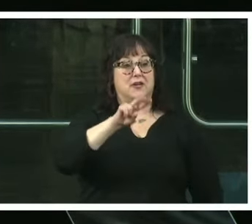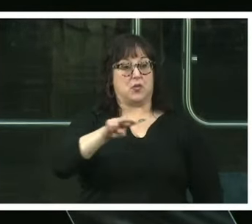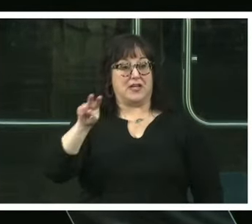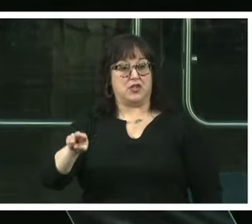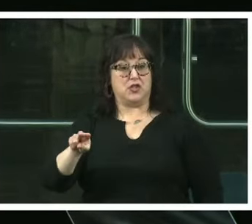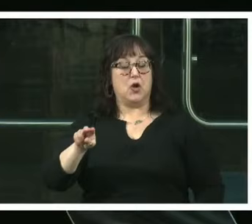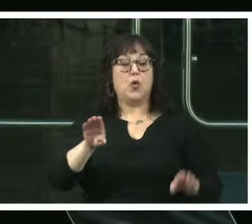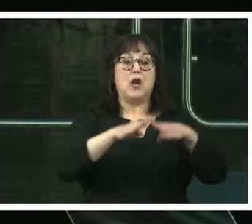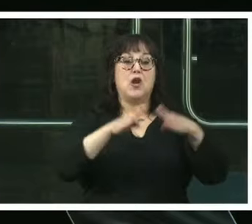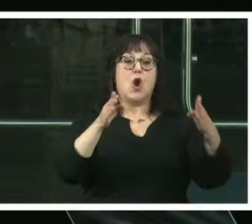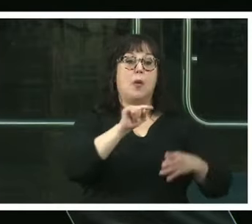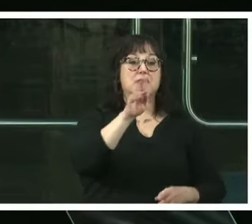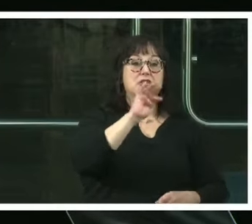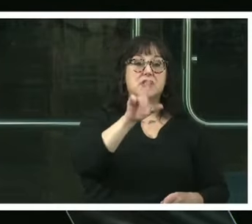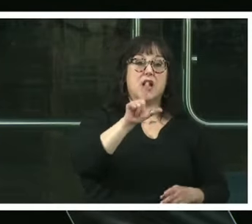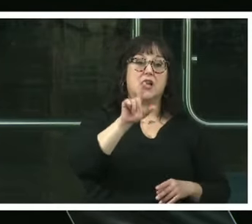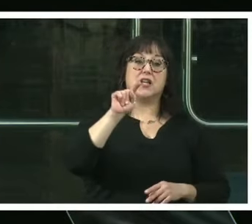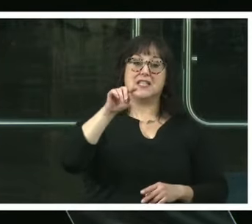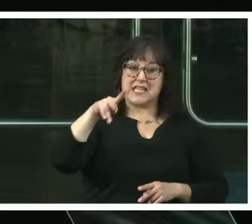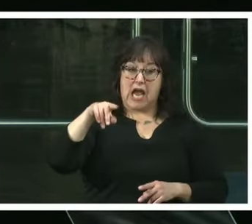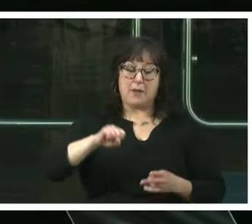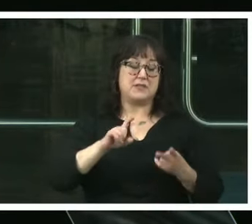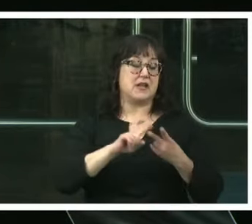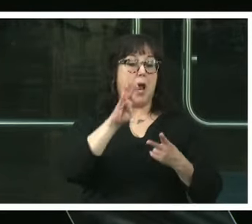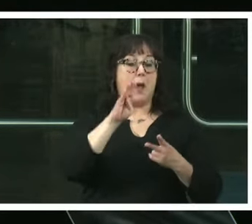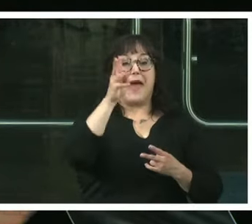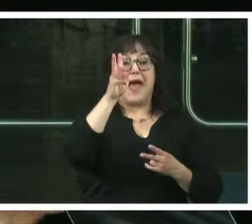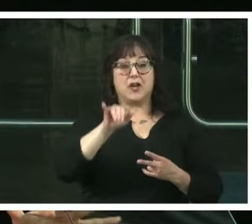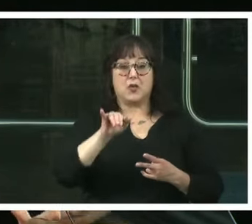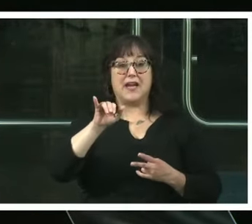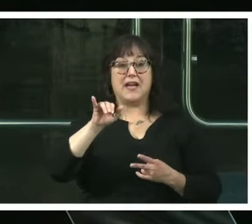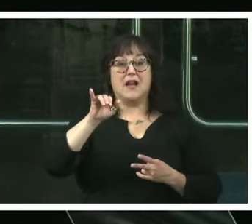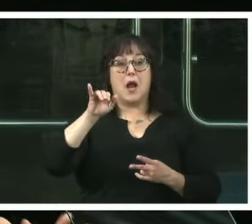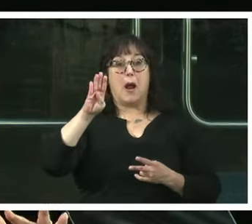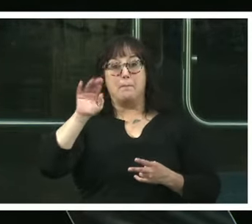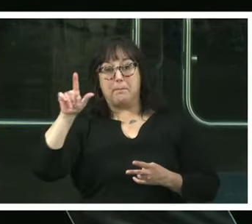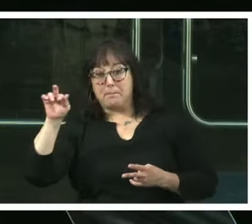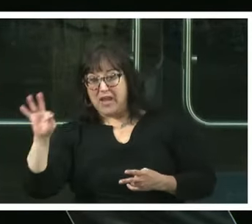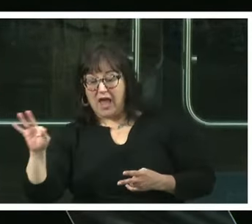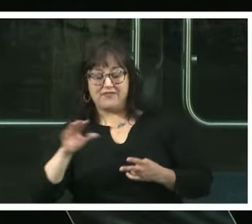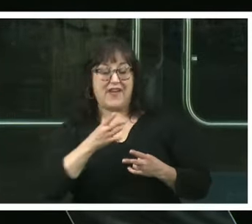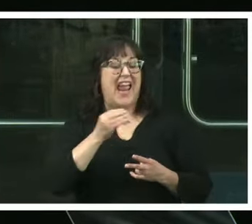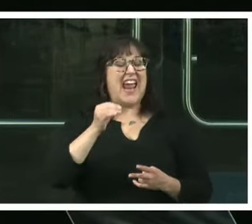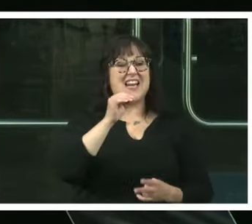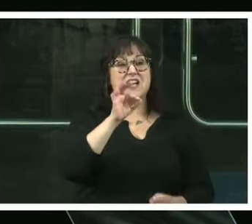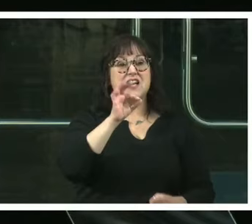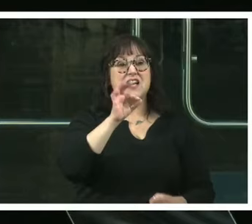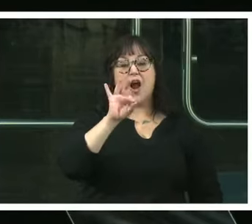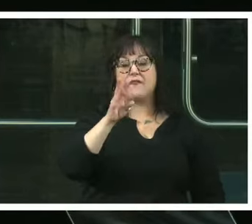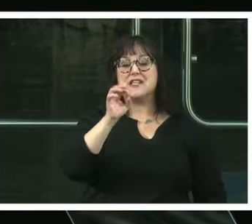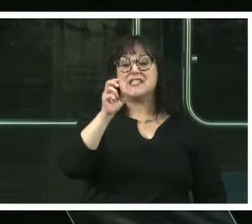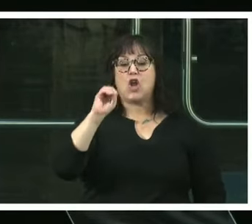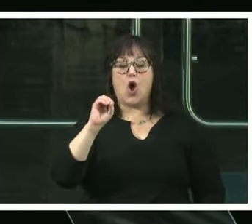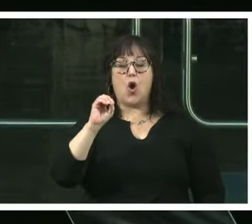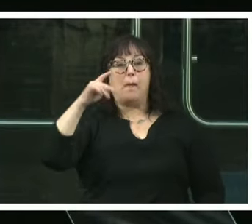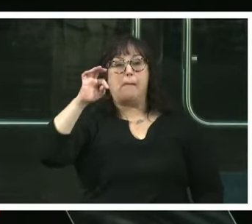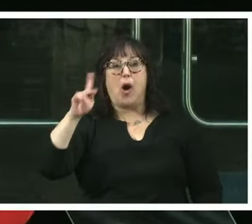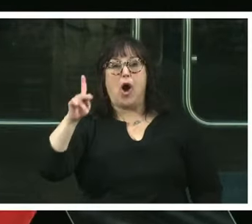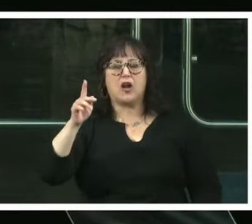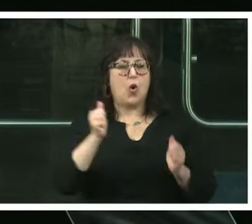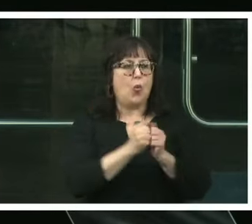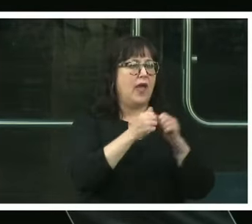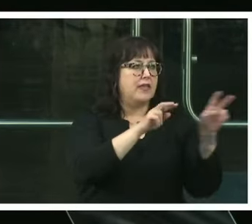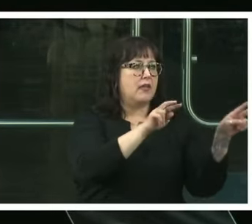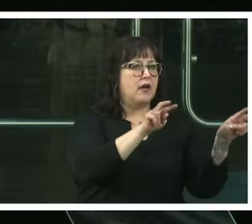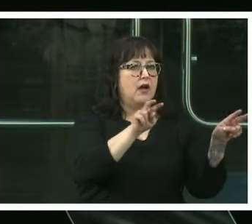opened Tunnel Tops, Battery Bluff, Francisco Park with breathtaking views that are absolutely